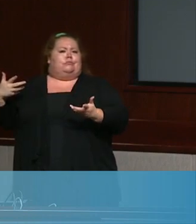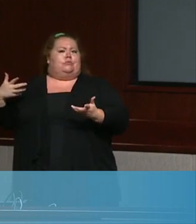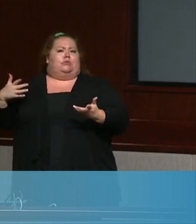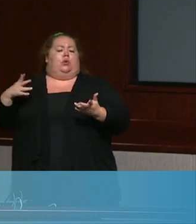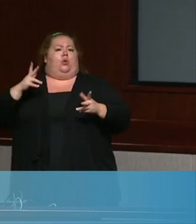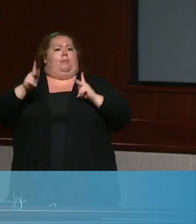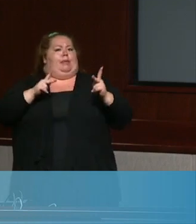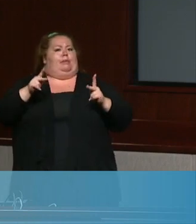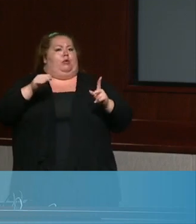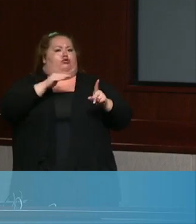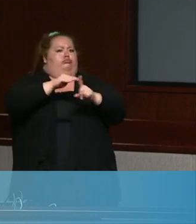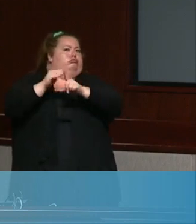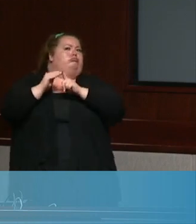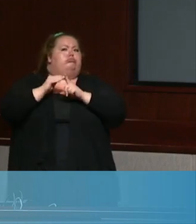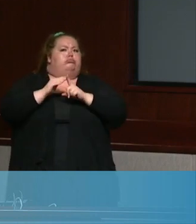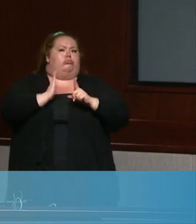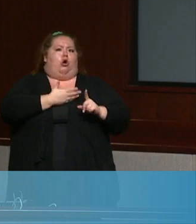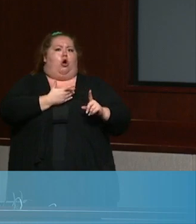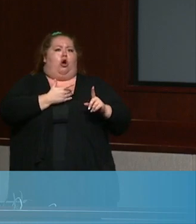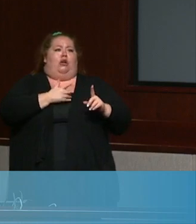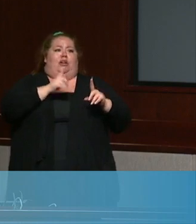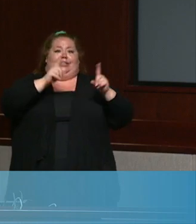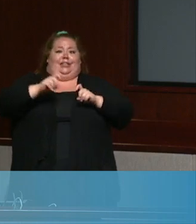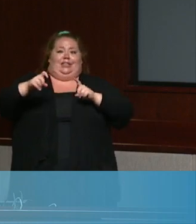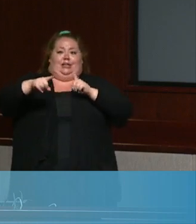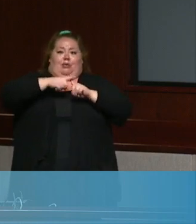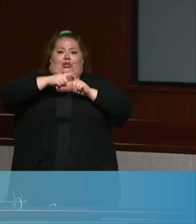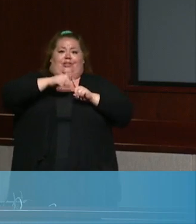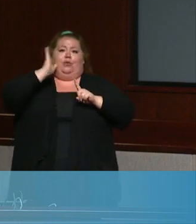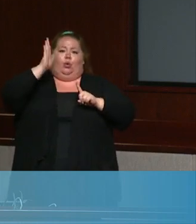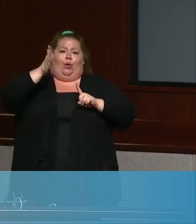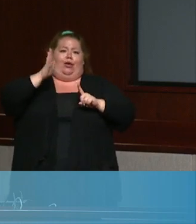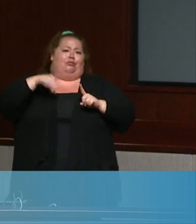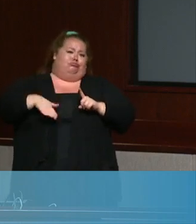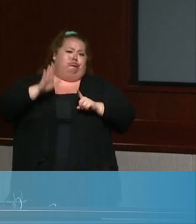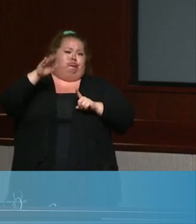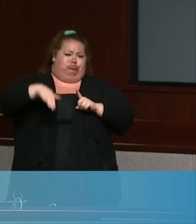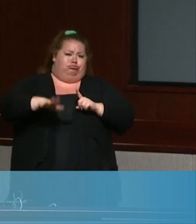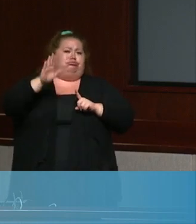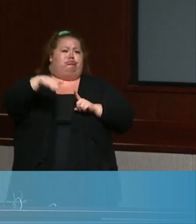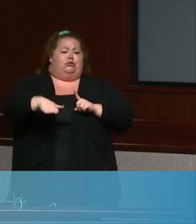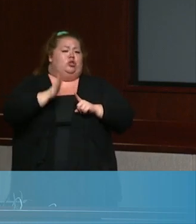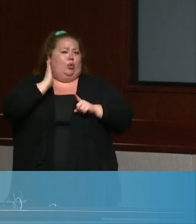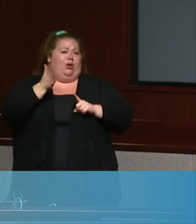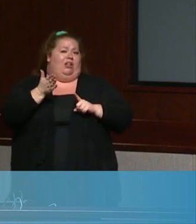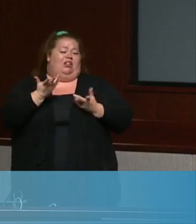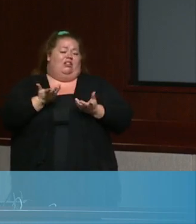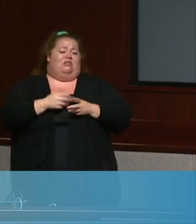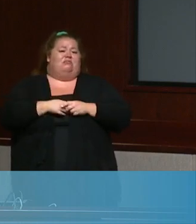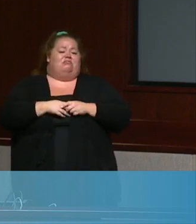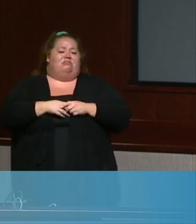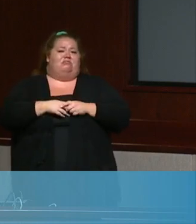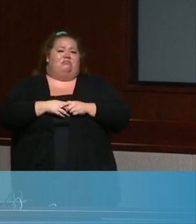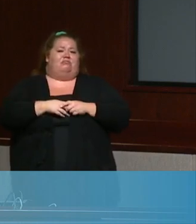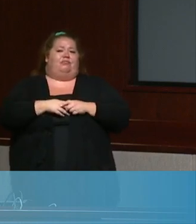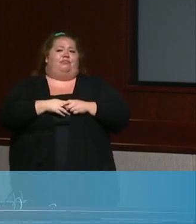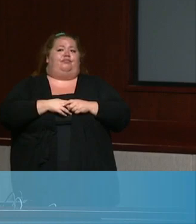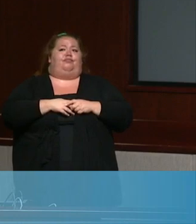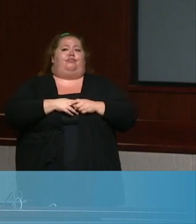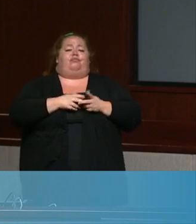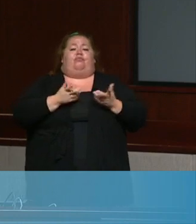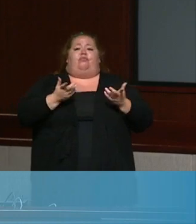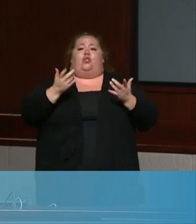that our testing positivity is going to be fluctuating based on the manual data entry that's having to go on right now. Typically, when those things